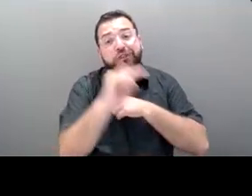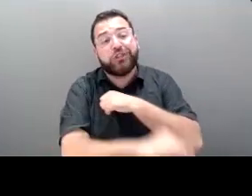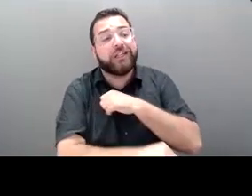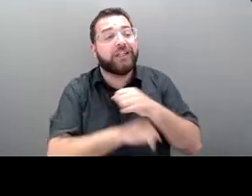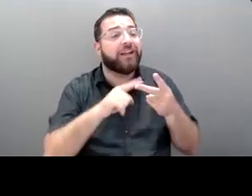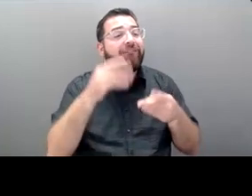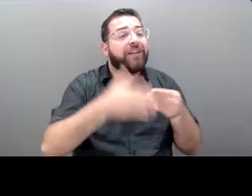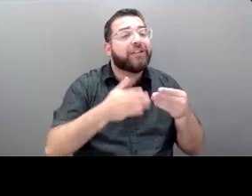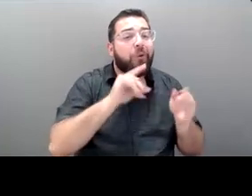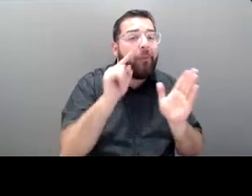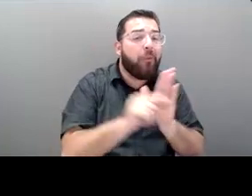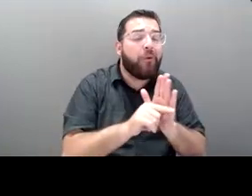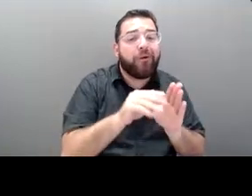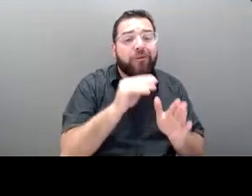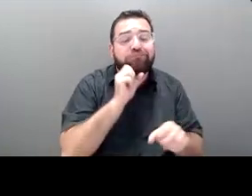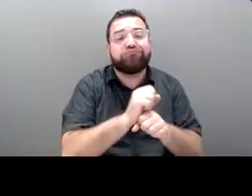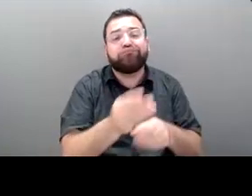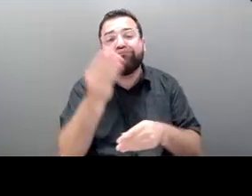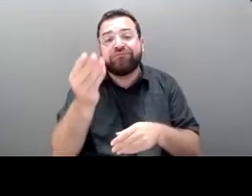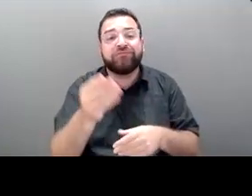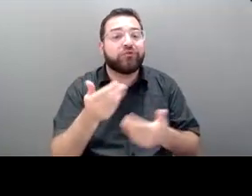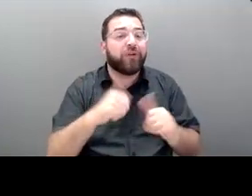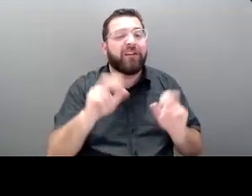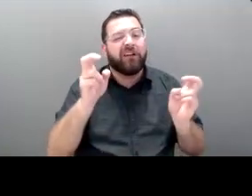done, to shortcut, the difference is